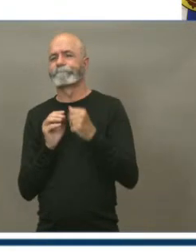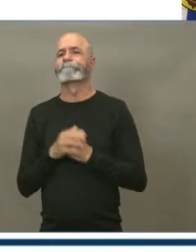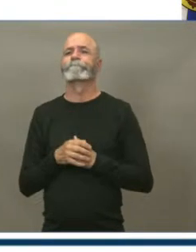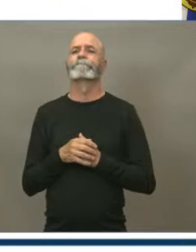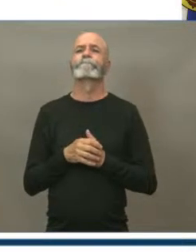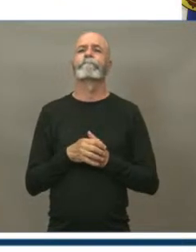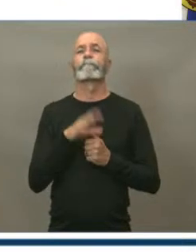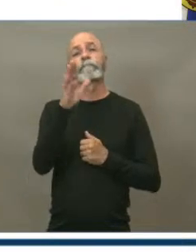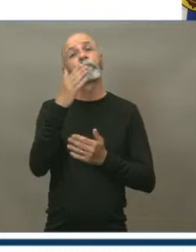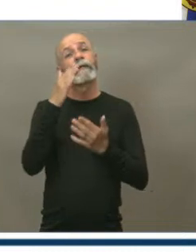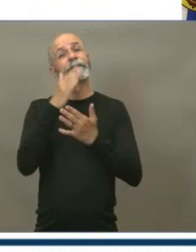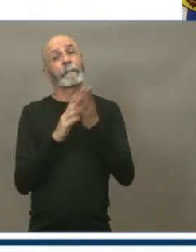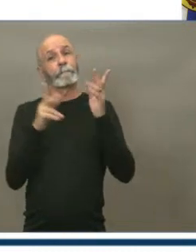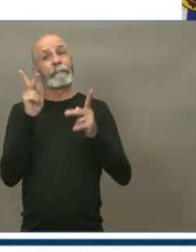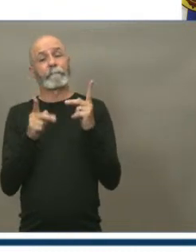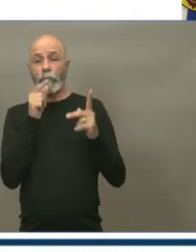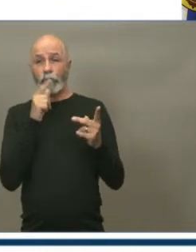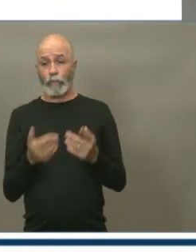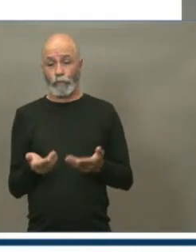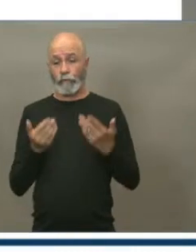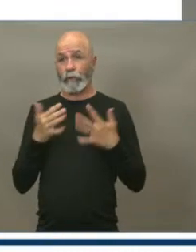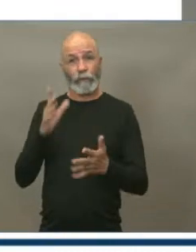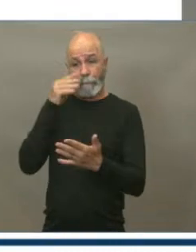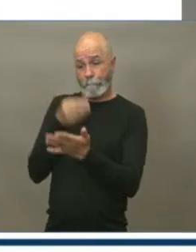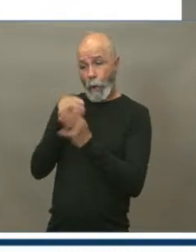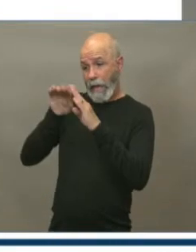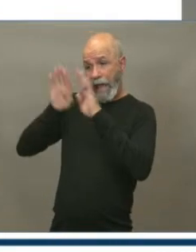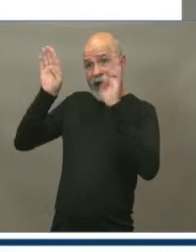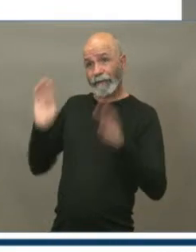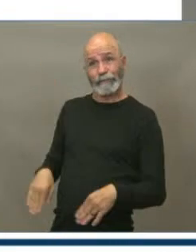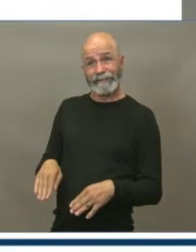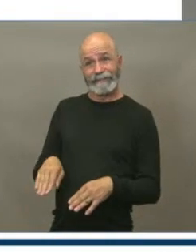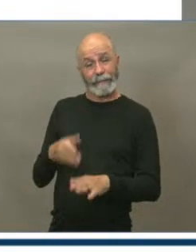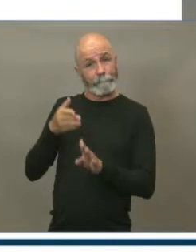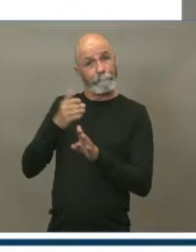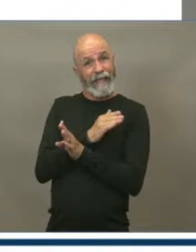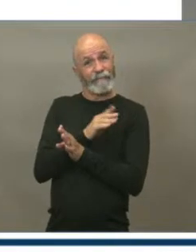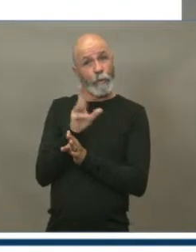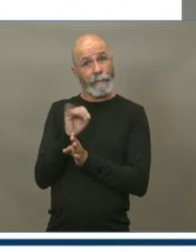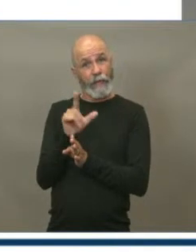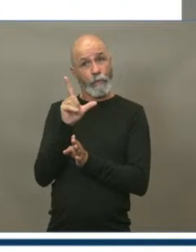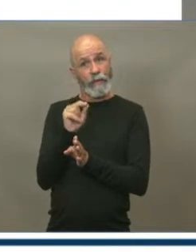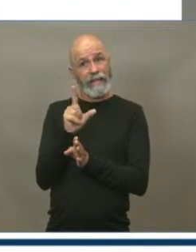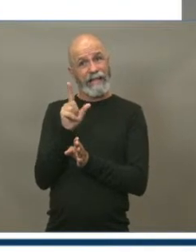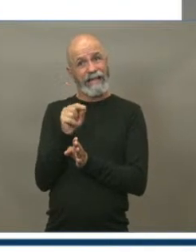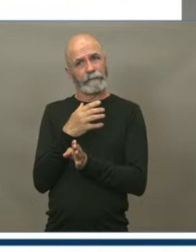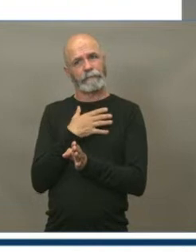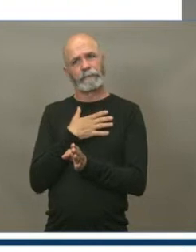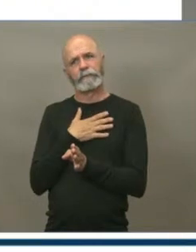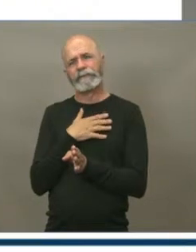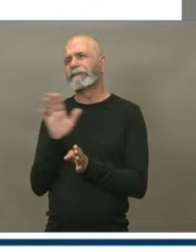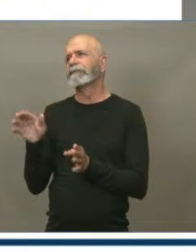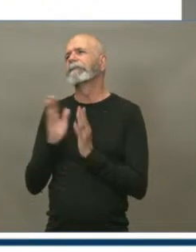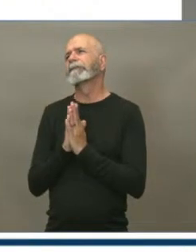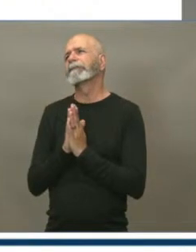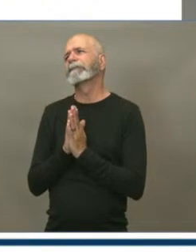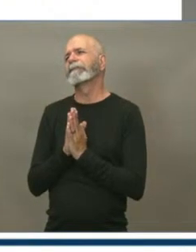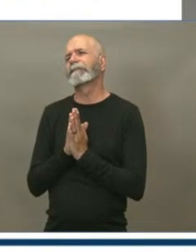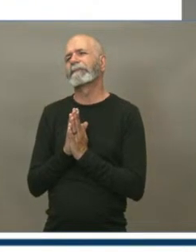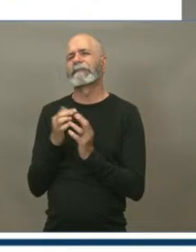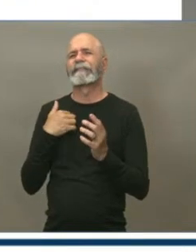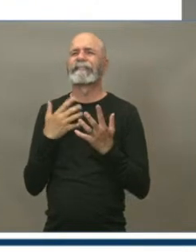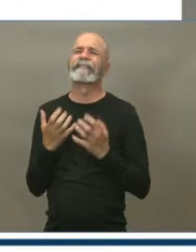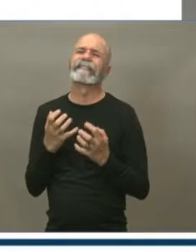purchase up until May the 20th can apply for a compassionate exception. we've said we're not sure where we're going to be. So people